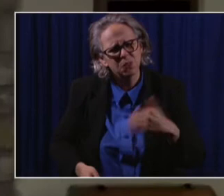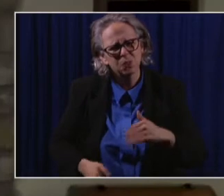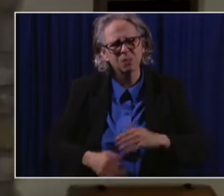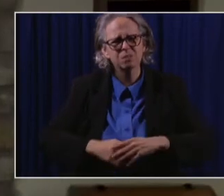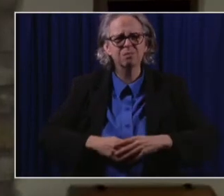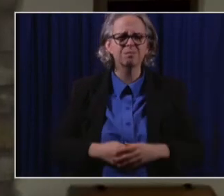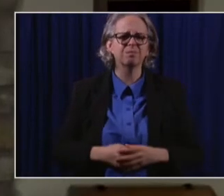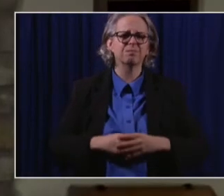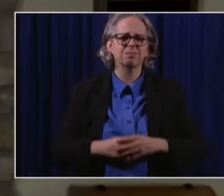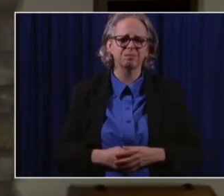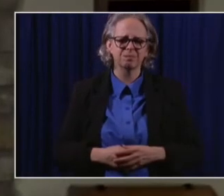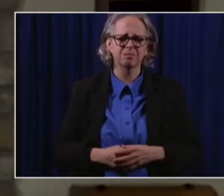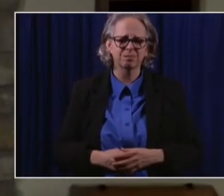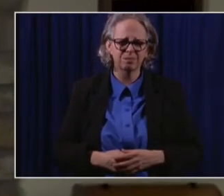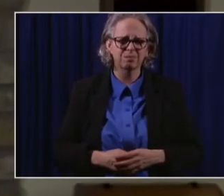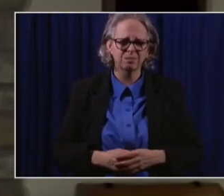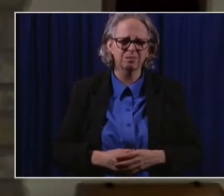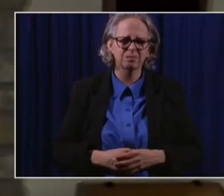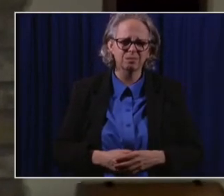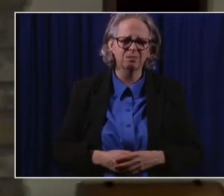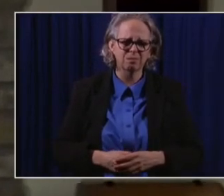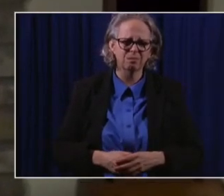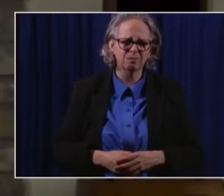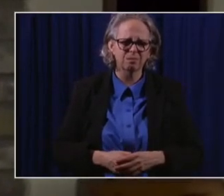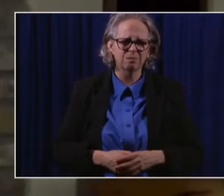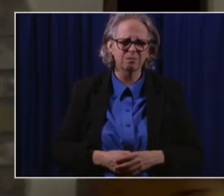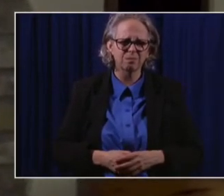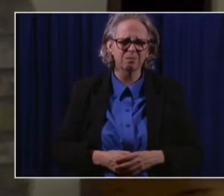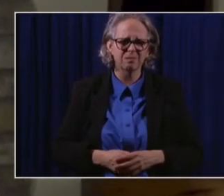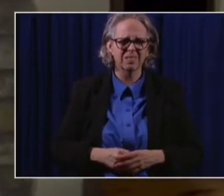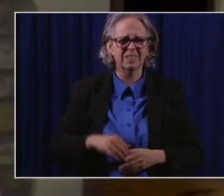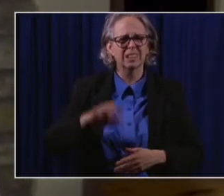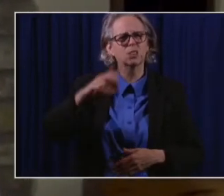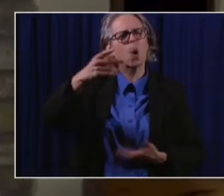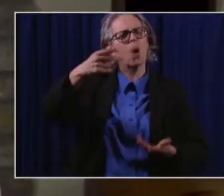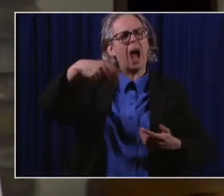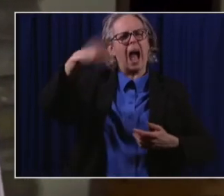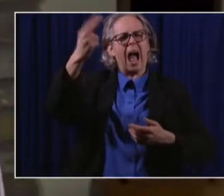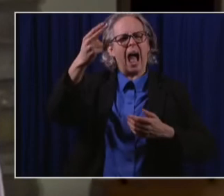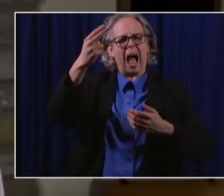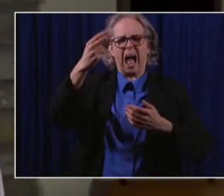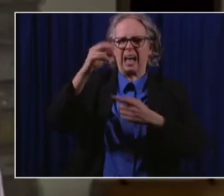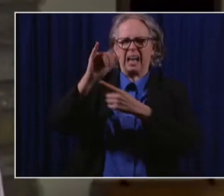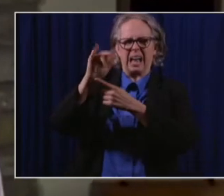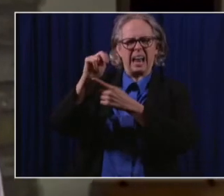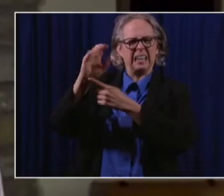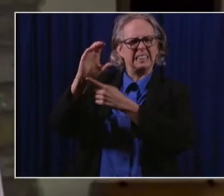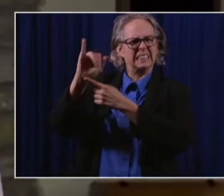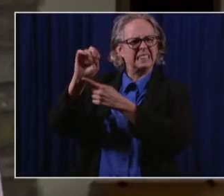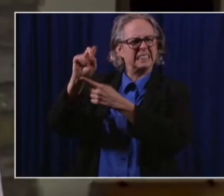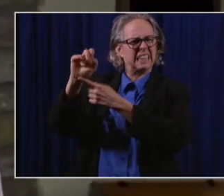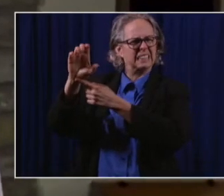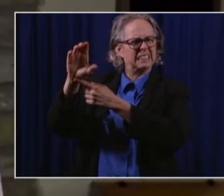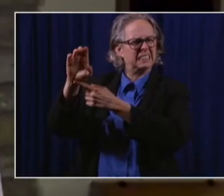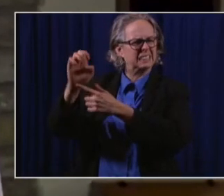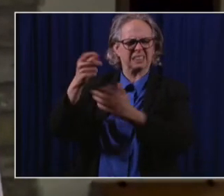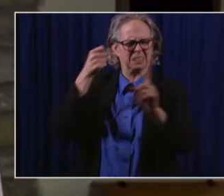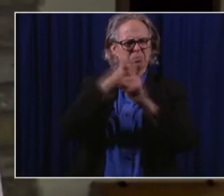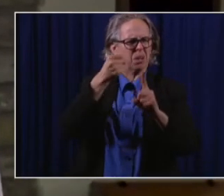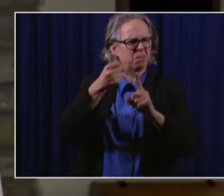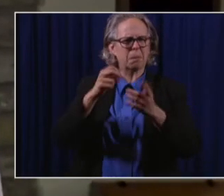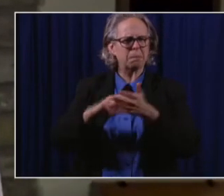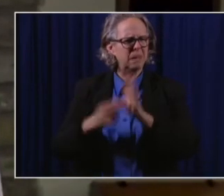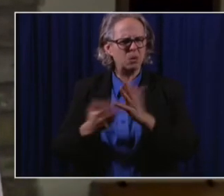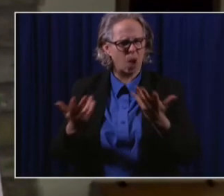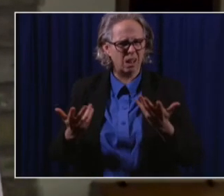want to talk briefly about why the high incident number is important in conjunction with our public health